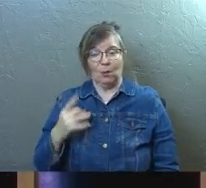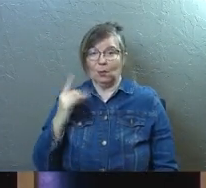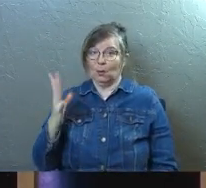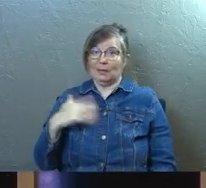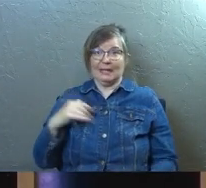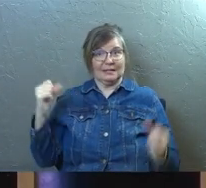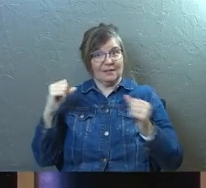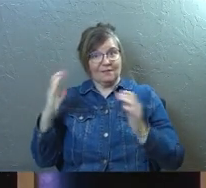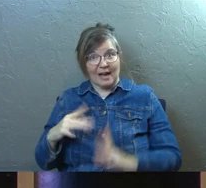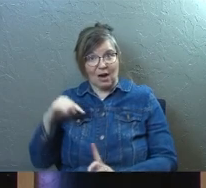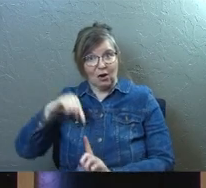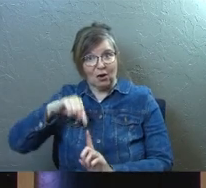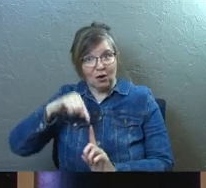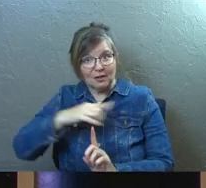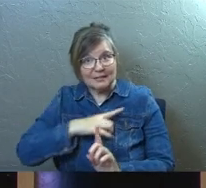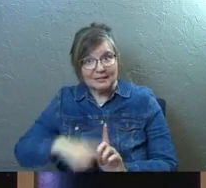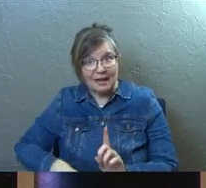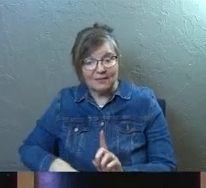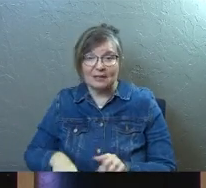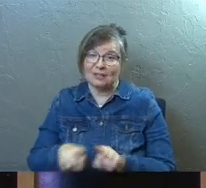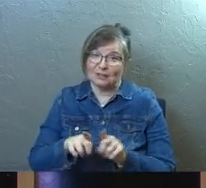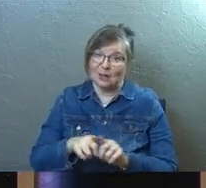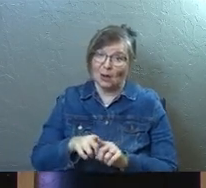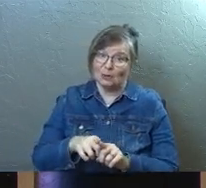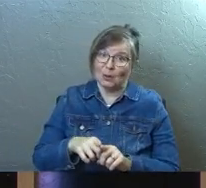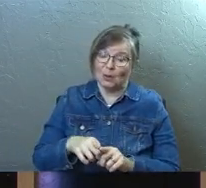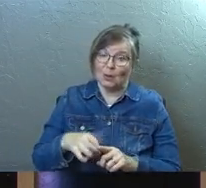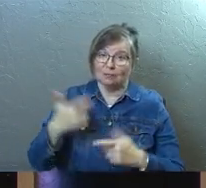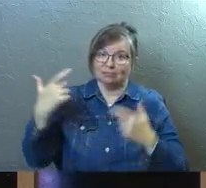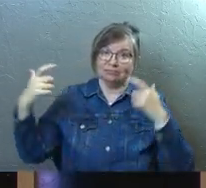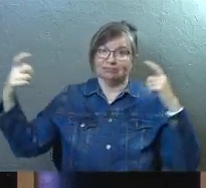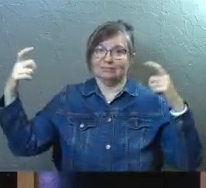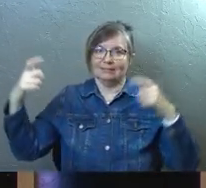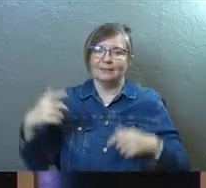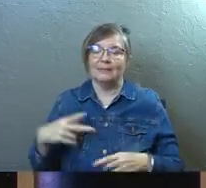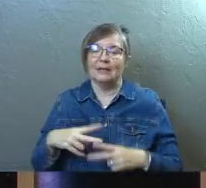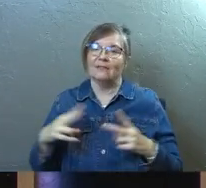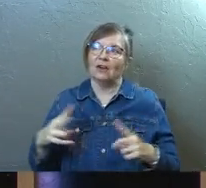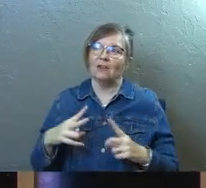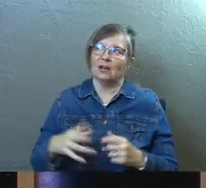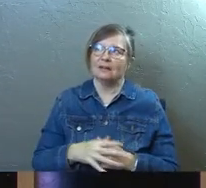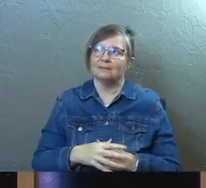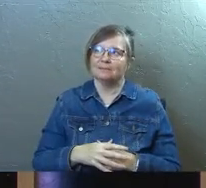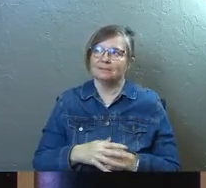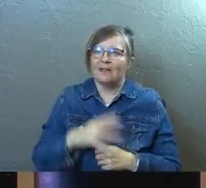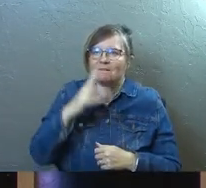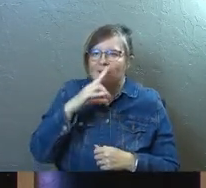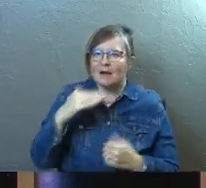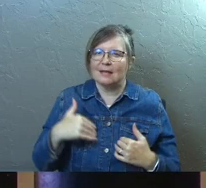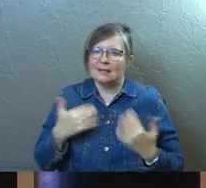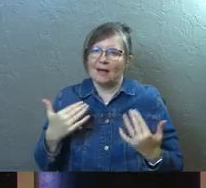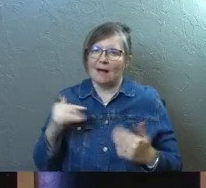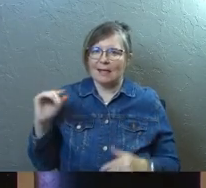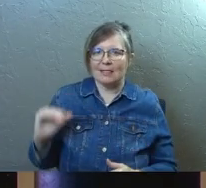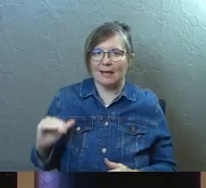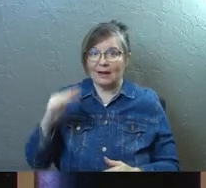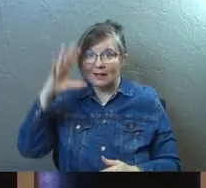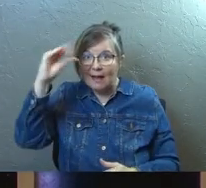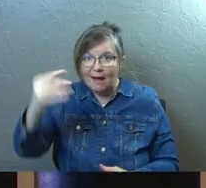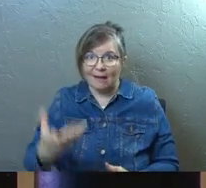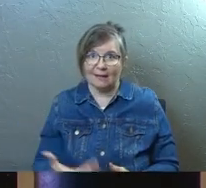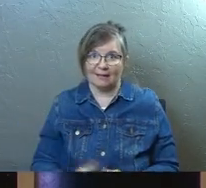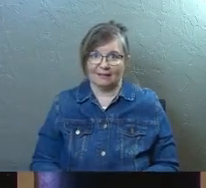Man's a fighter. He's also cocky. He's very, very funny, young, little